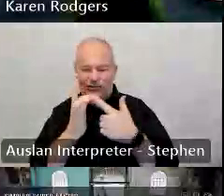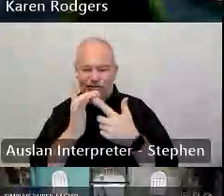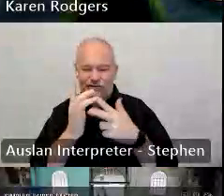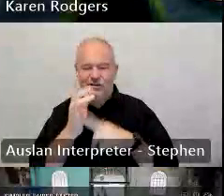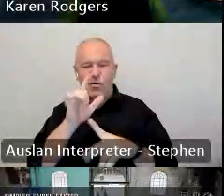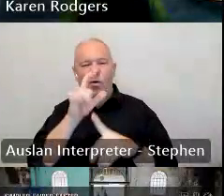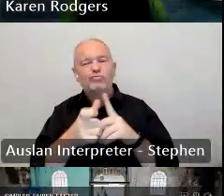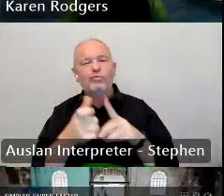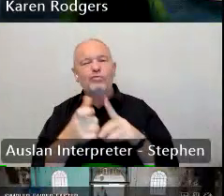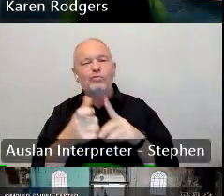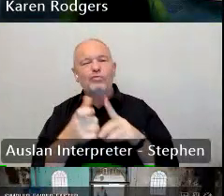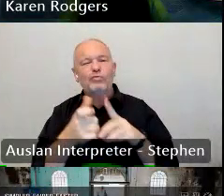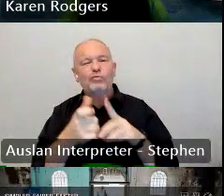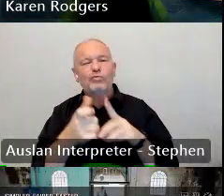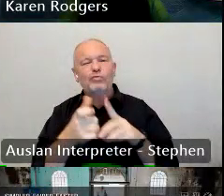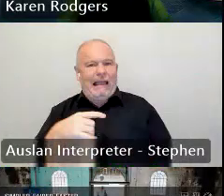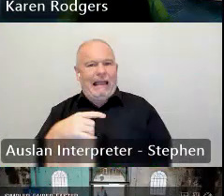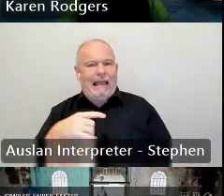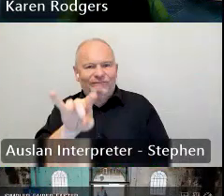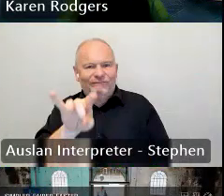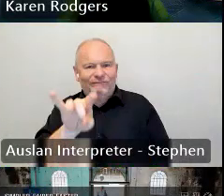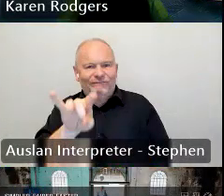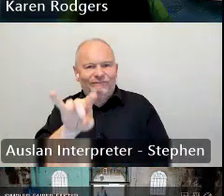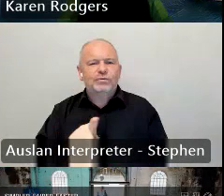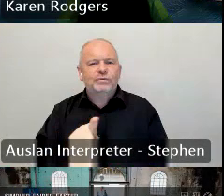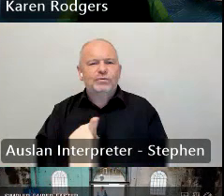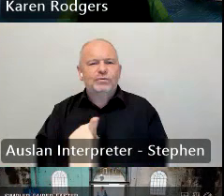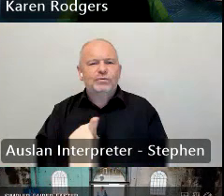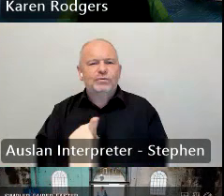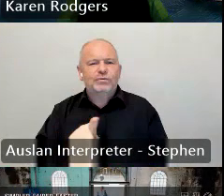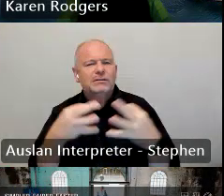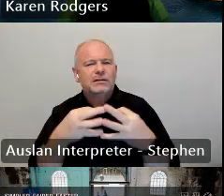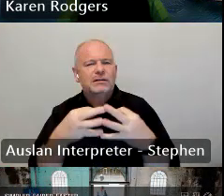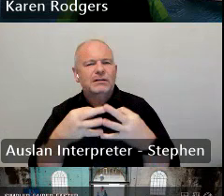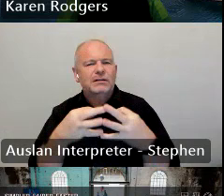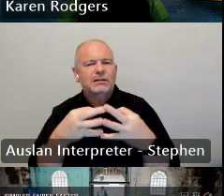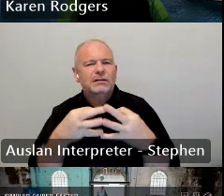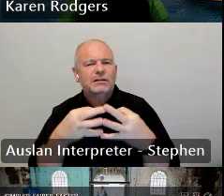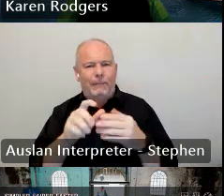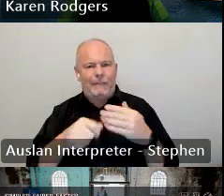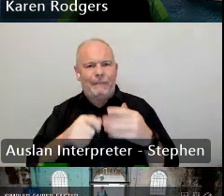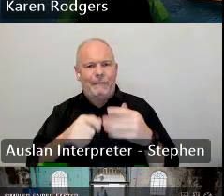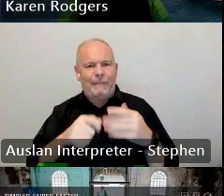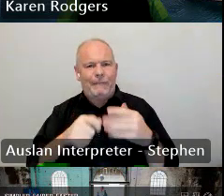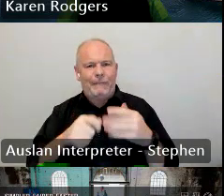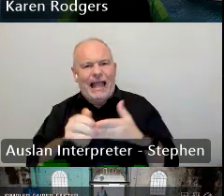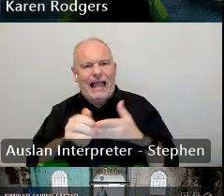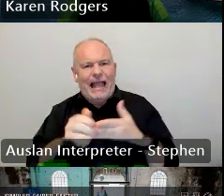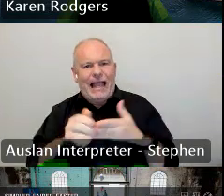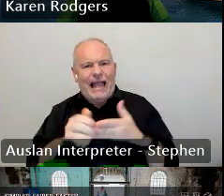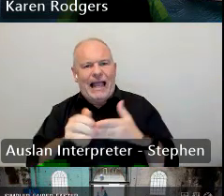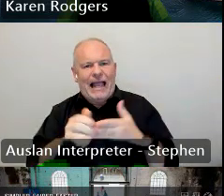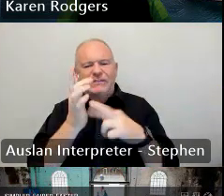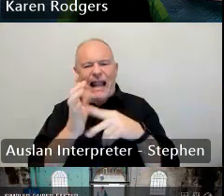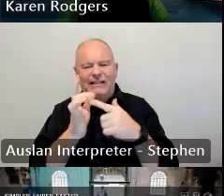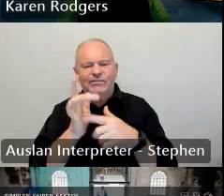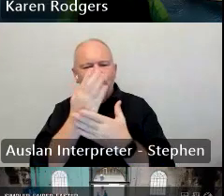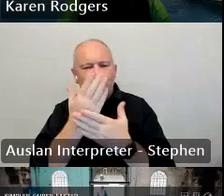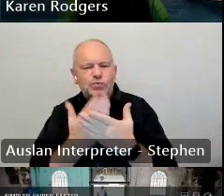workers, invest in First Nations-led organisations and help cultural workers become leaders, enable the sharing of First Nations stories